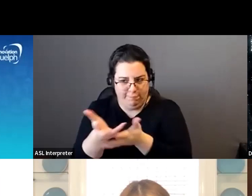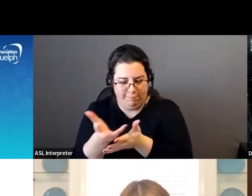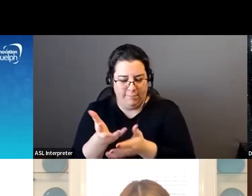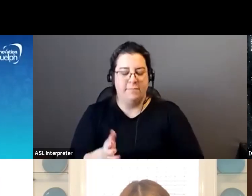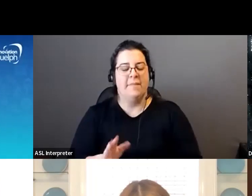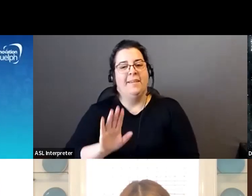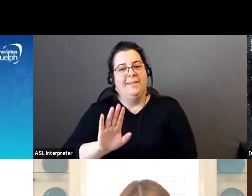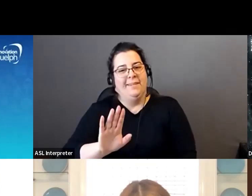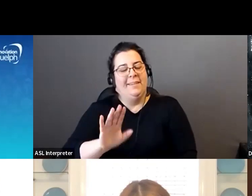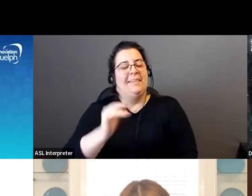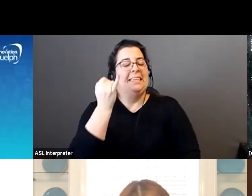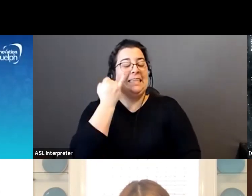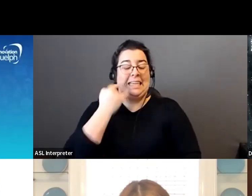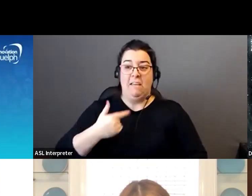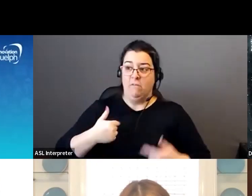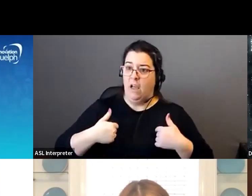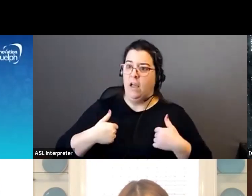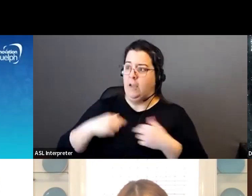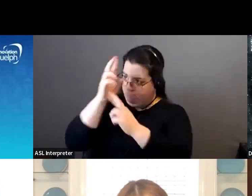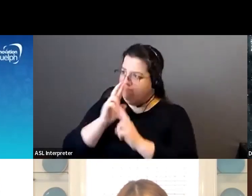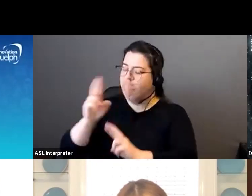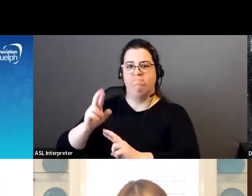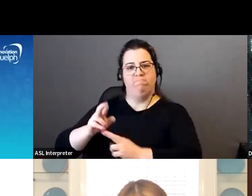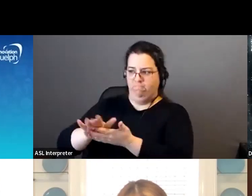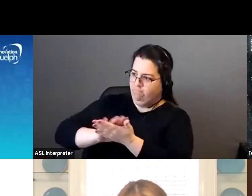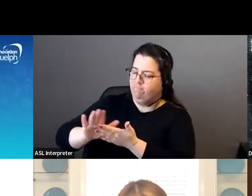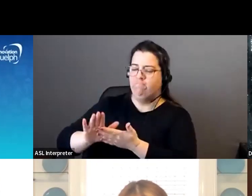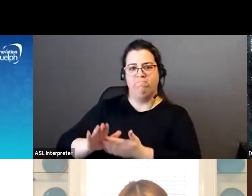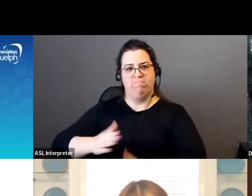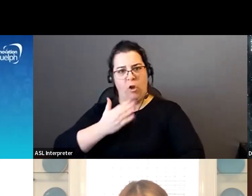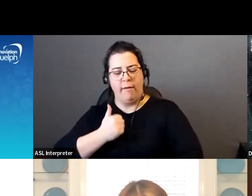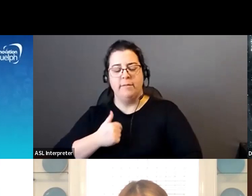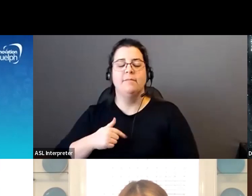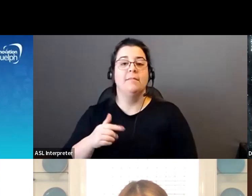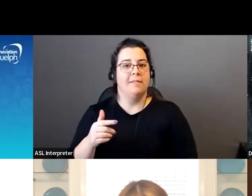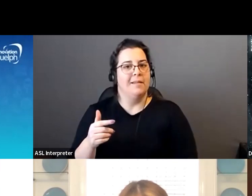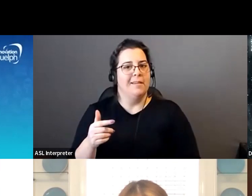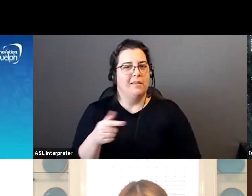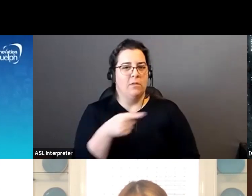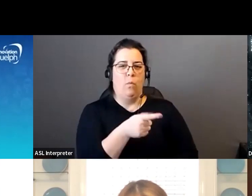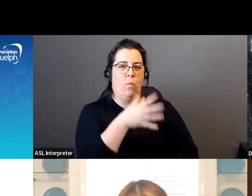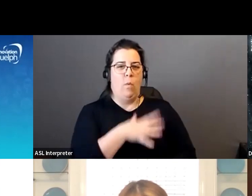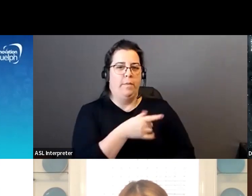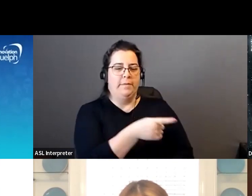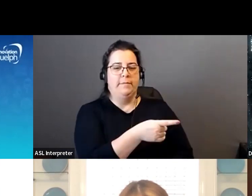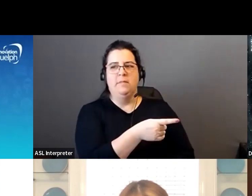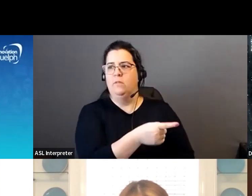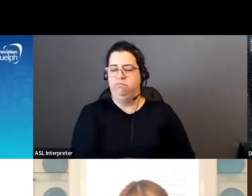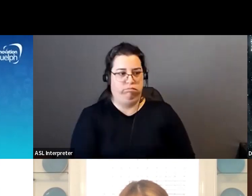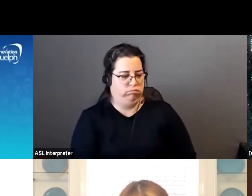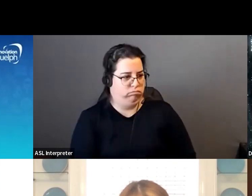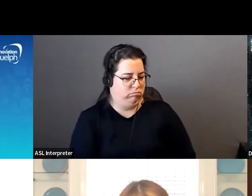well and you treat them with respect. There's a lady who I haven't communicated with for